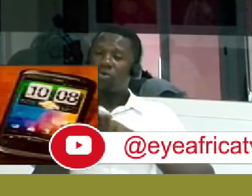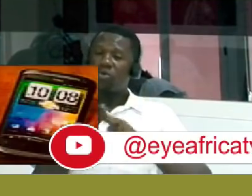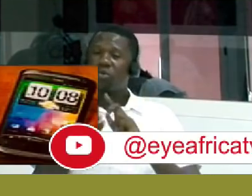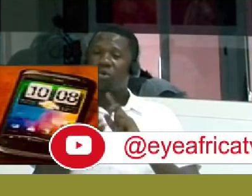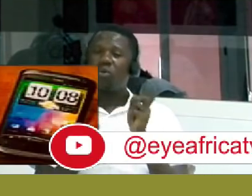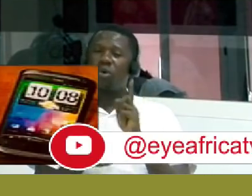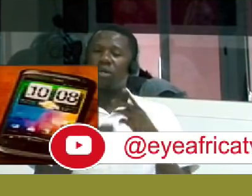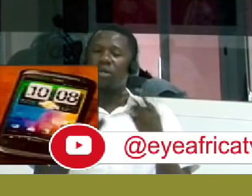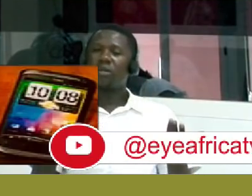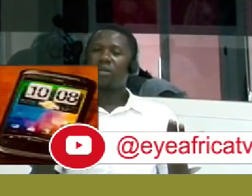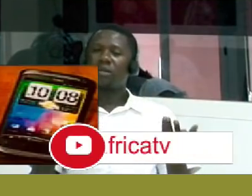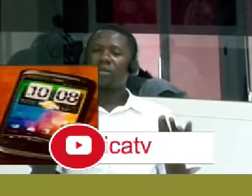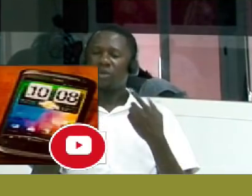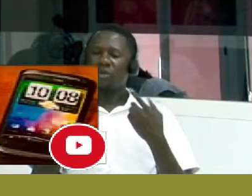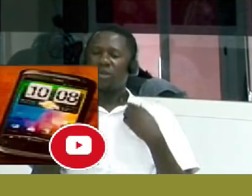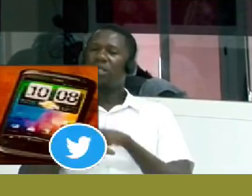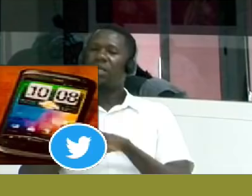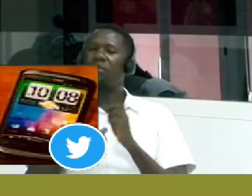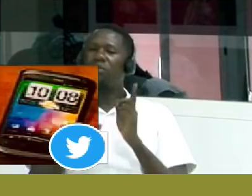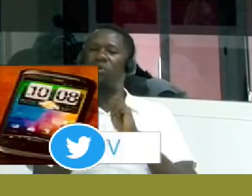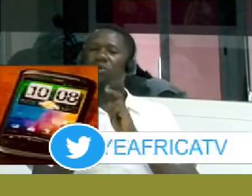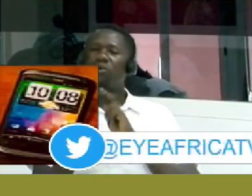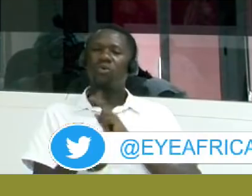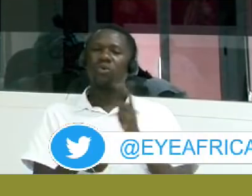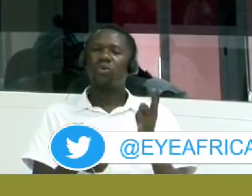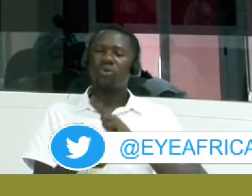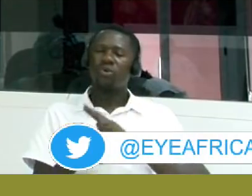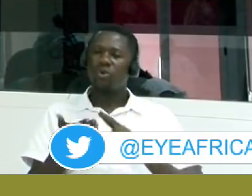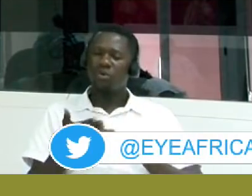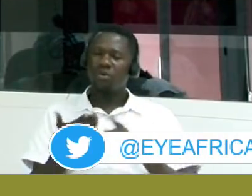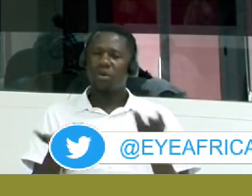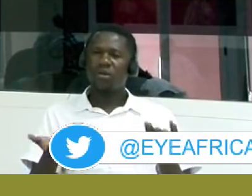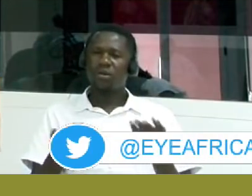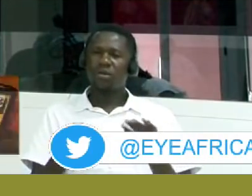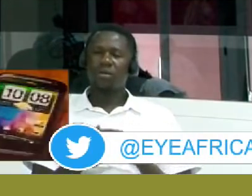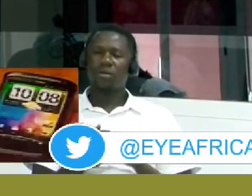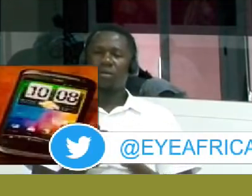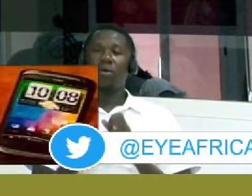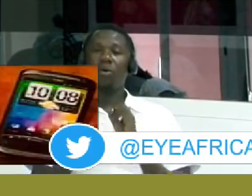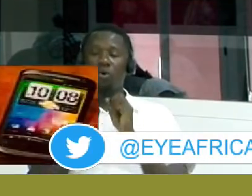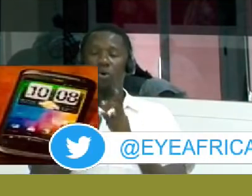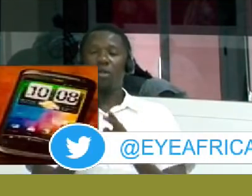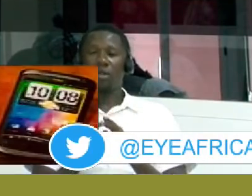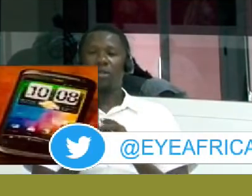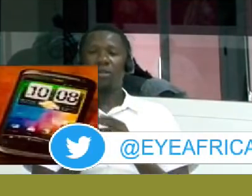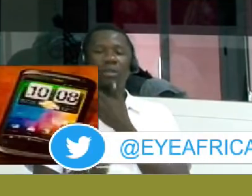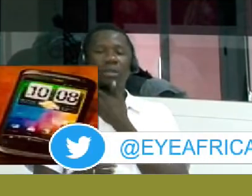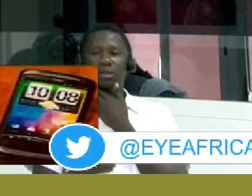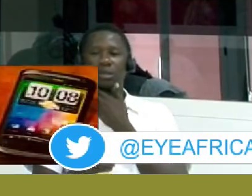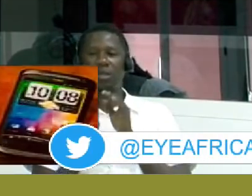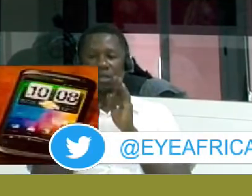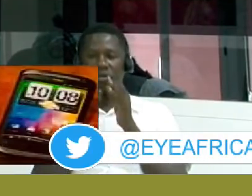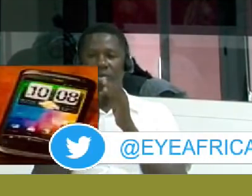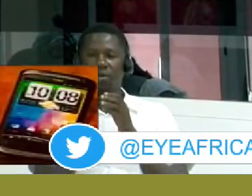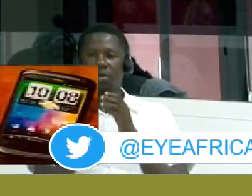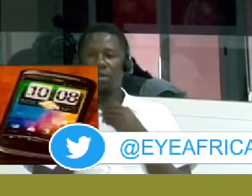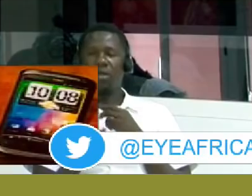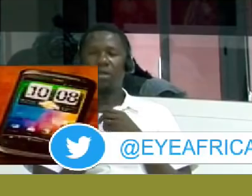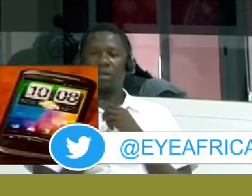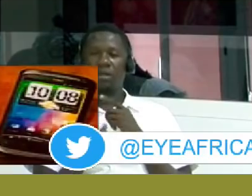period. Okay. The simplest I can recall is the question of people being sacked from their jobs.